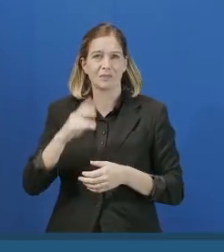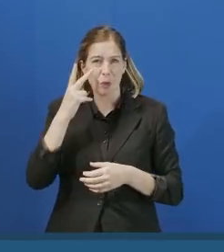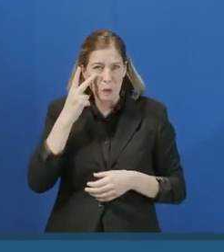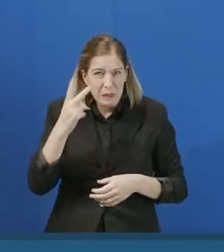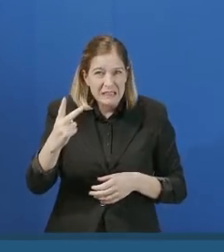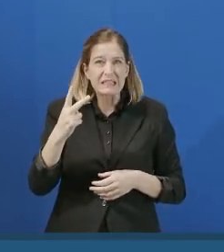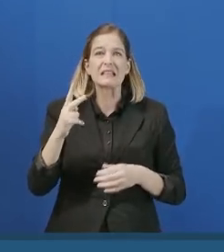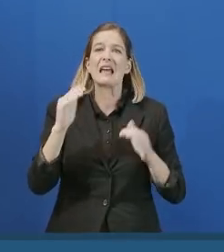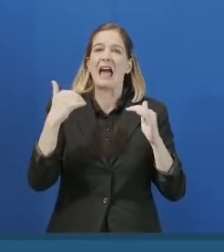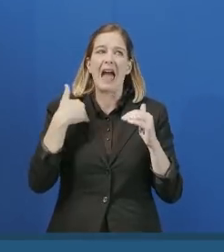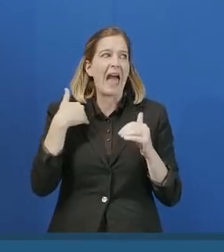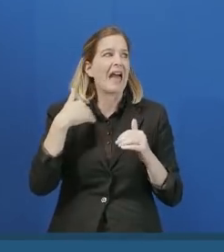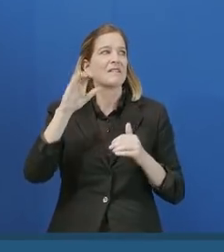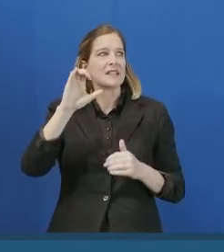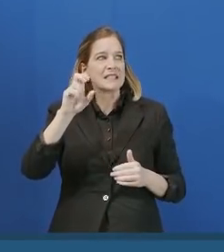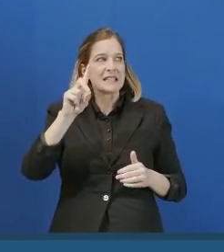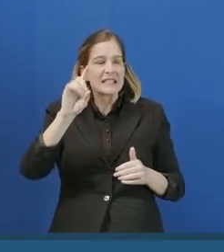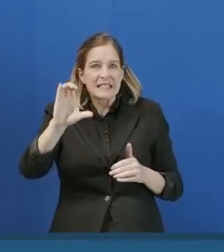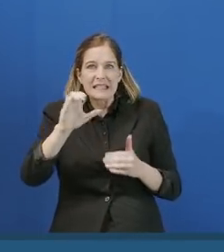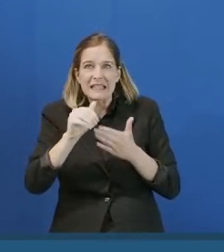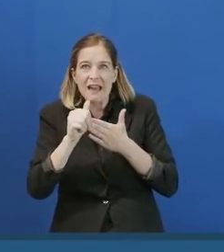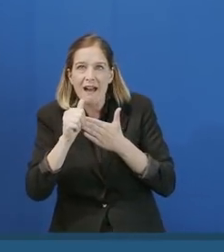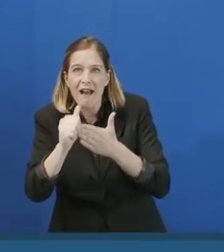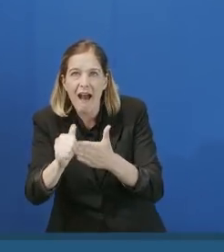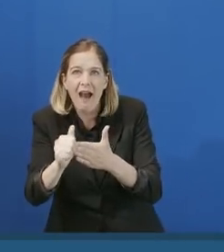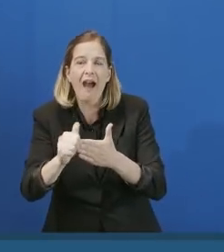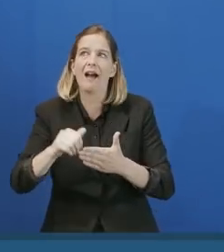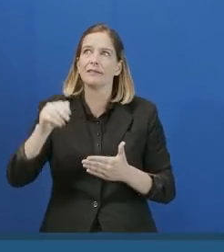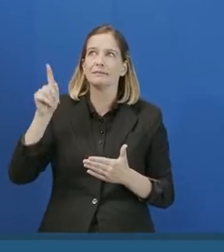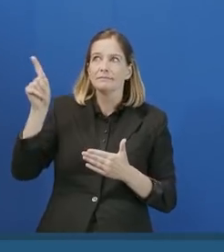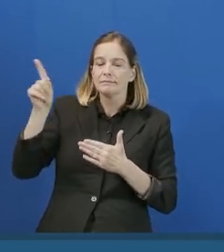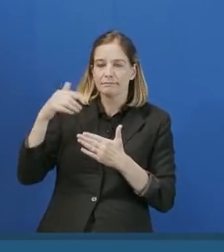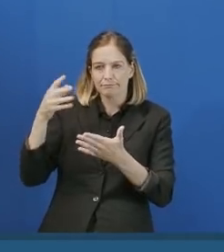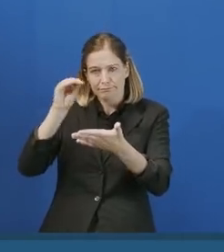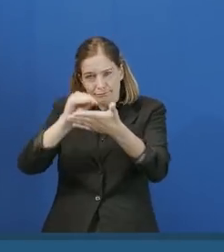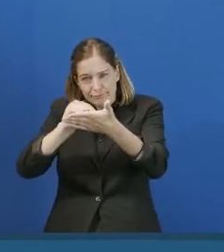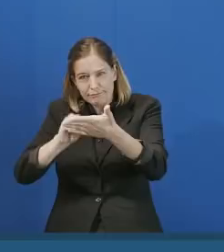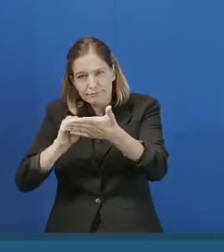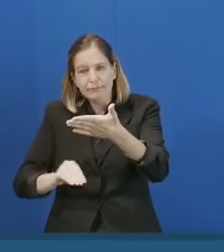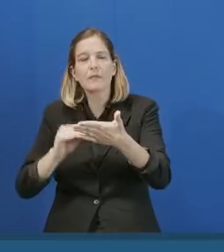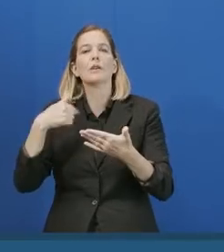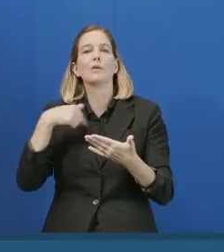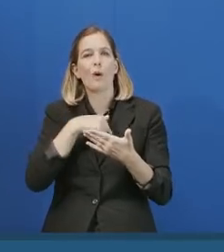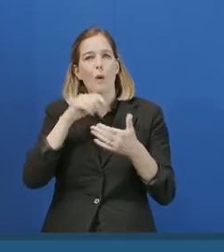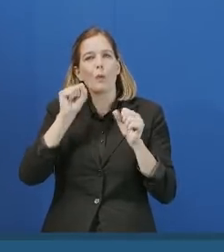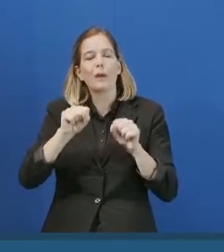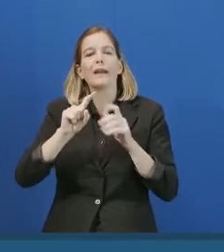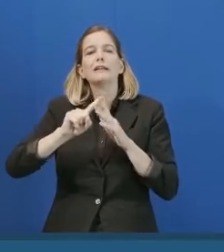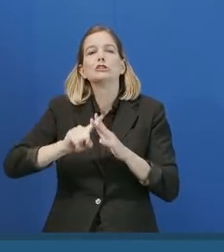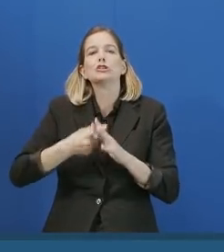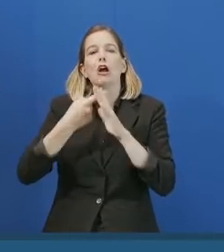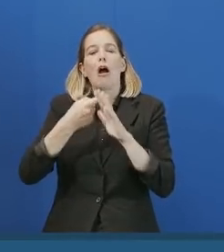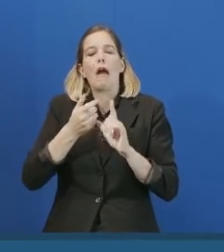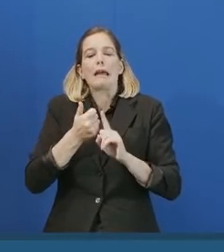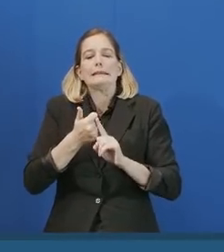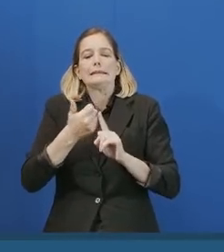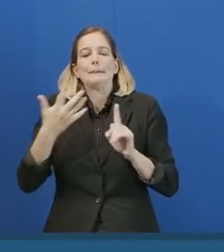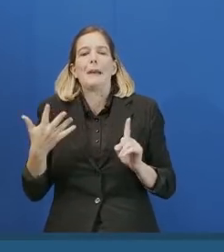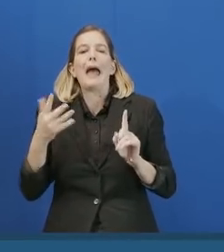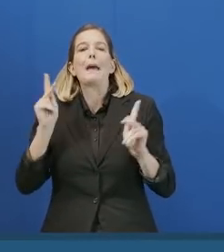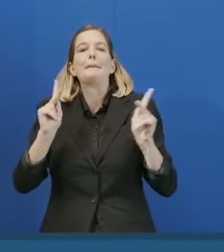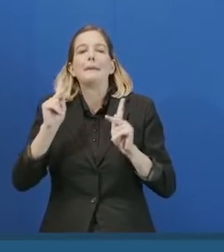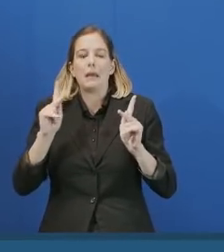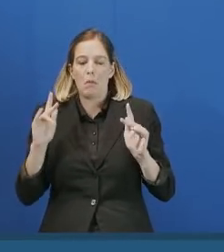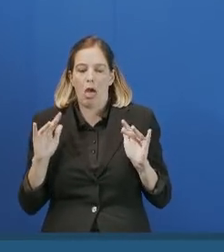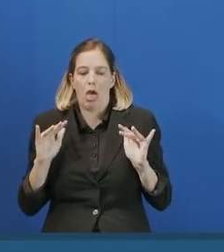guidance so that we can begin to expand dine-in. Our goal is to do